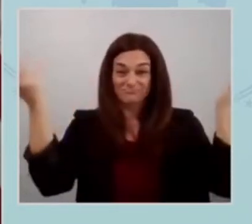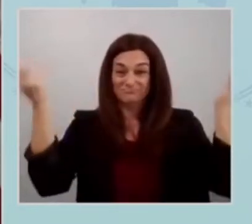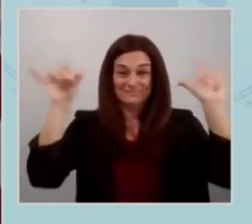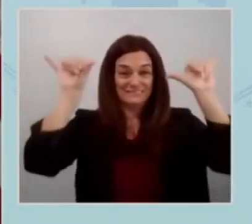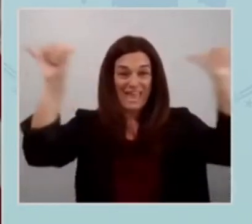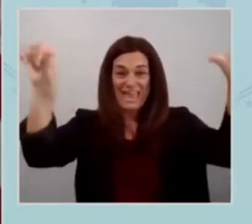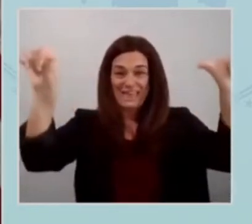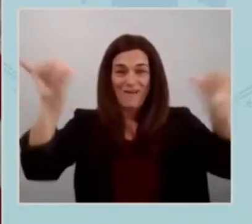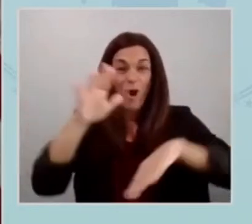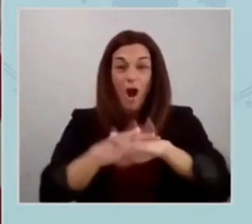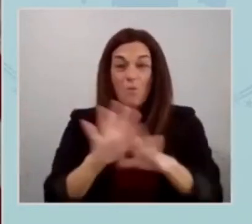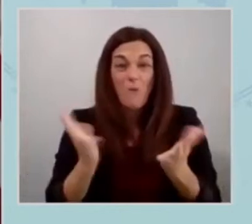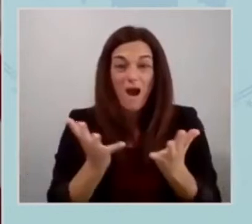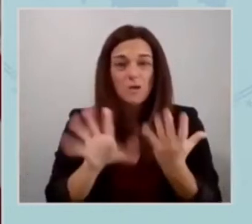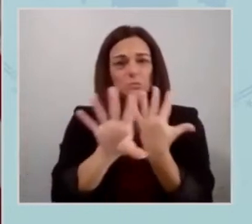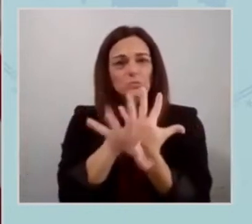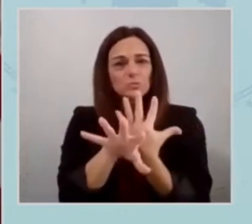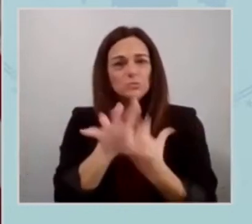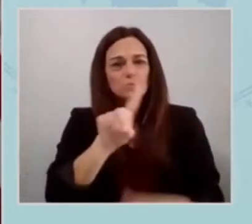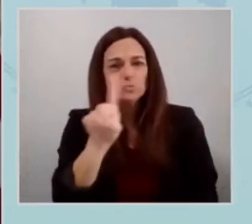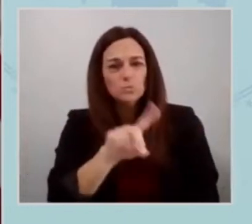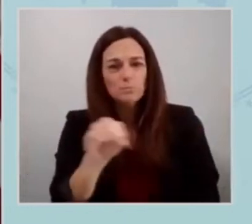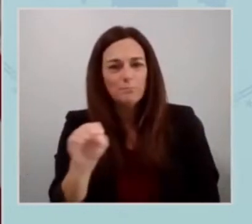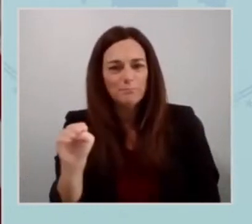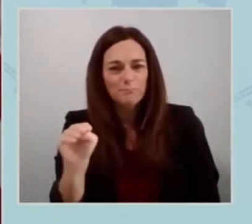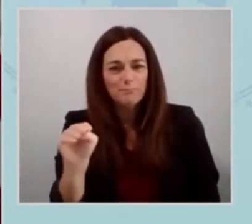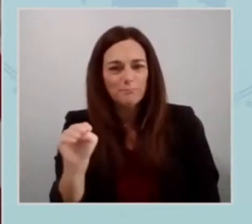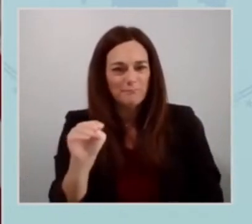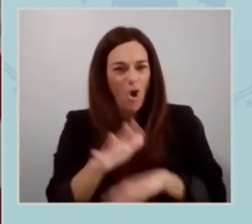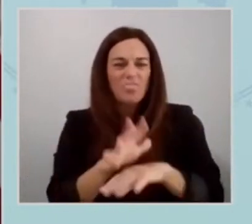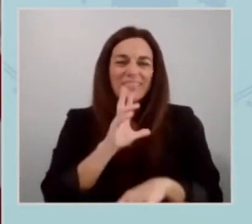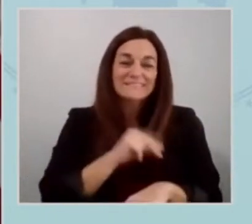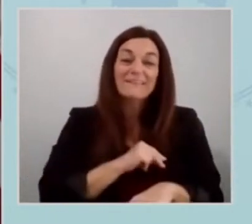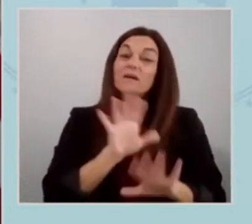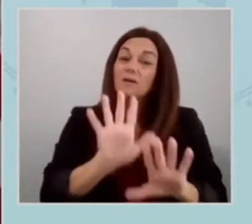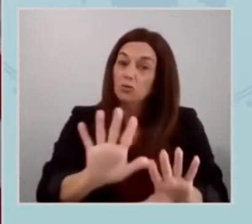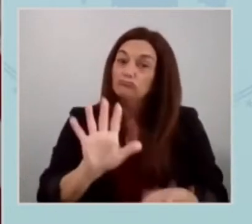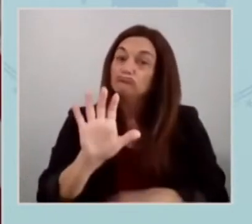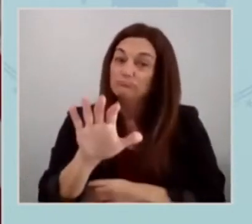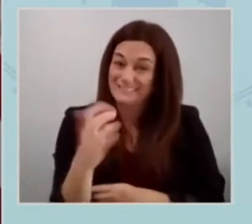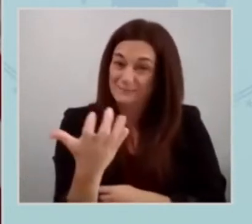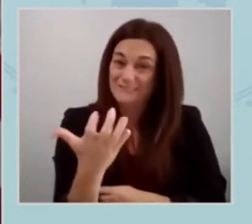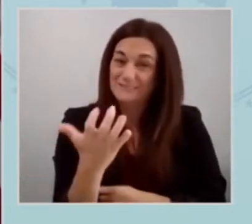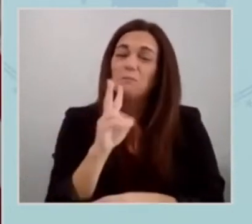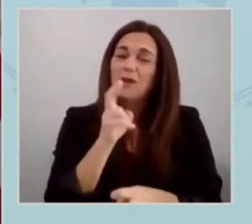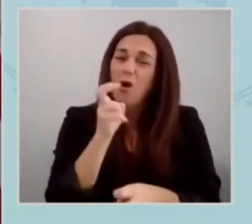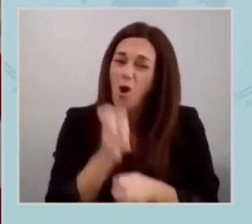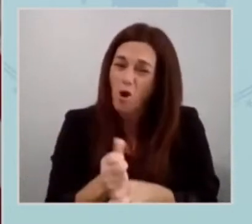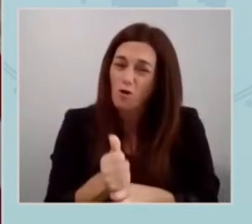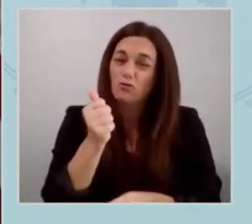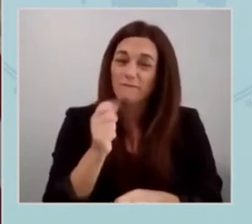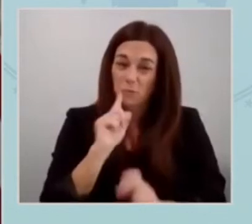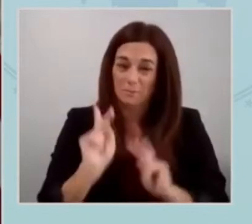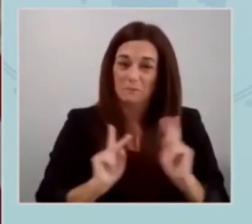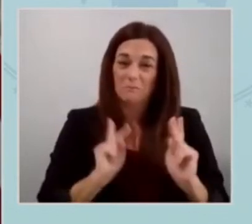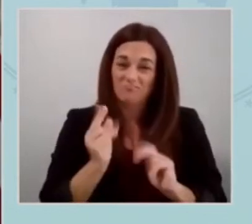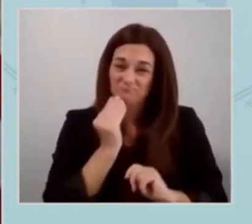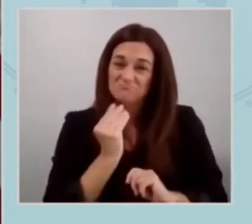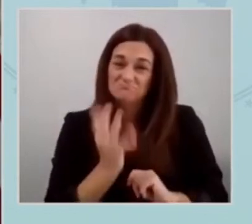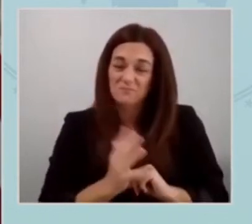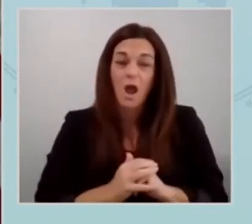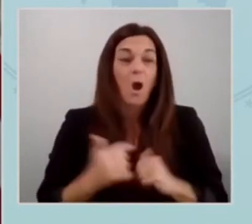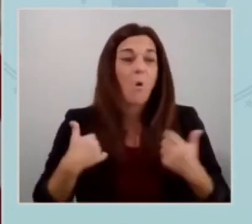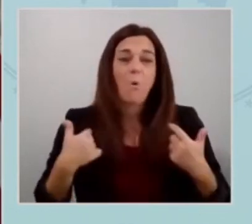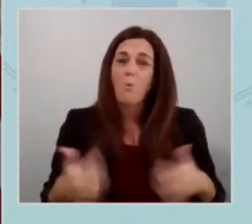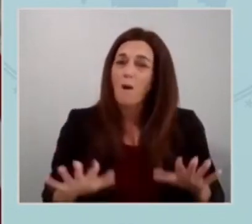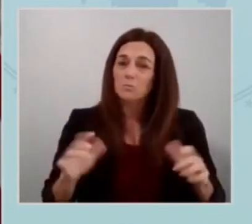it. All my other kids, everybody else in the family, was on Zoom on Thanksgiving, which doesn't. Well, Christmas is